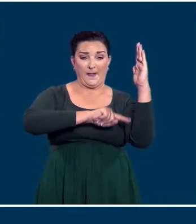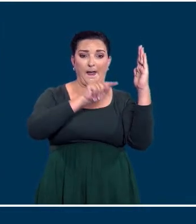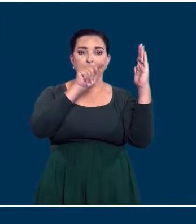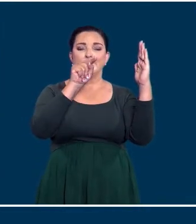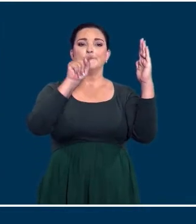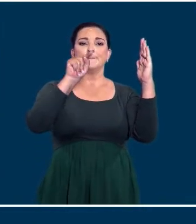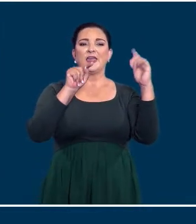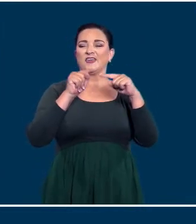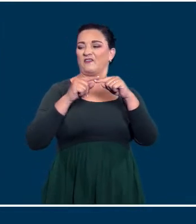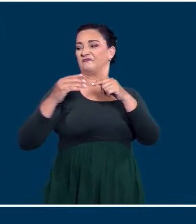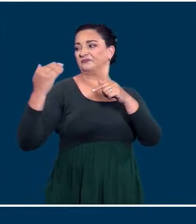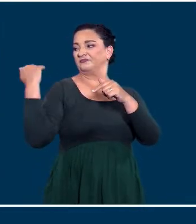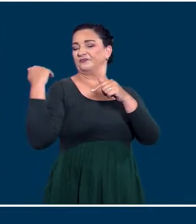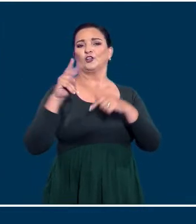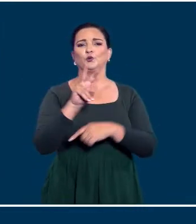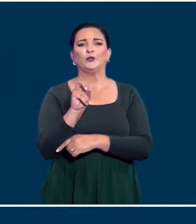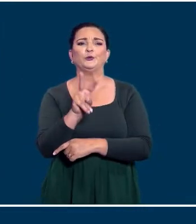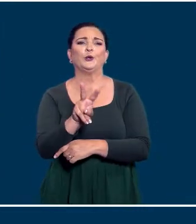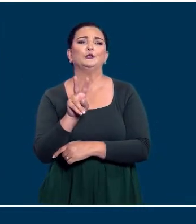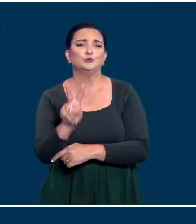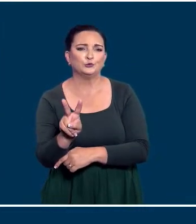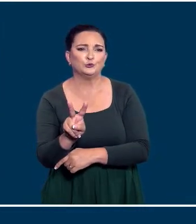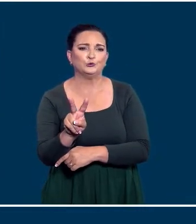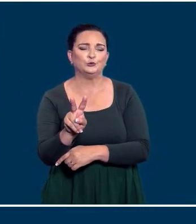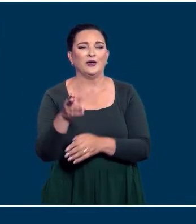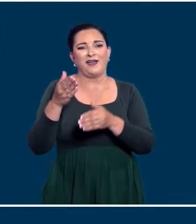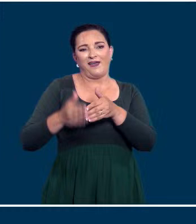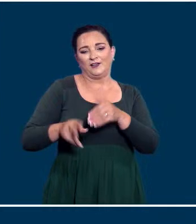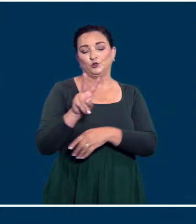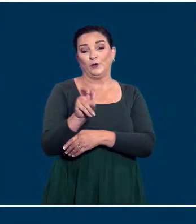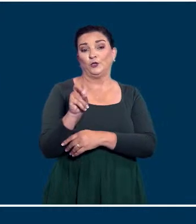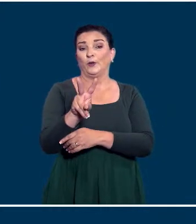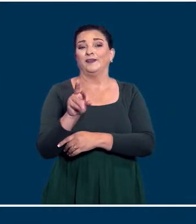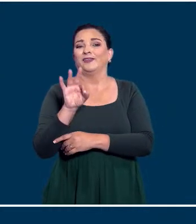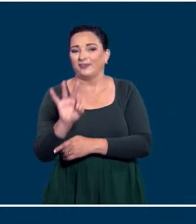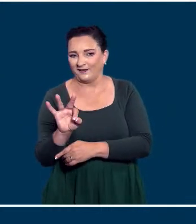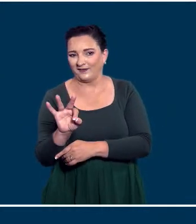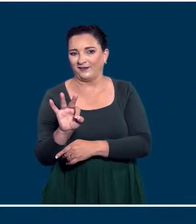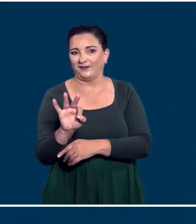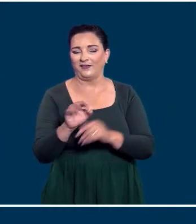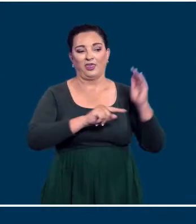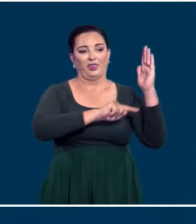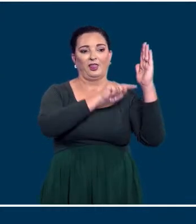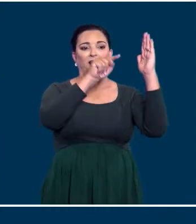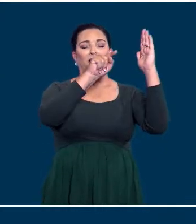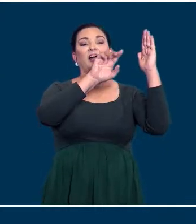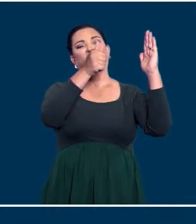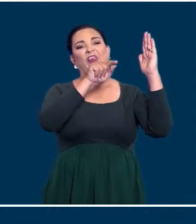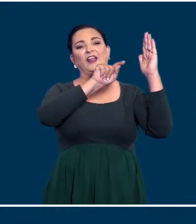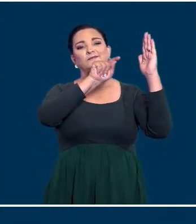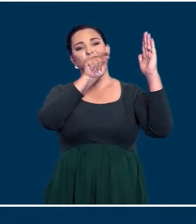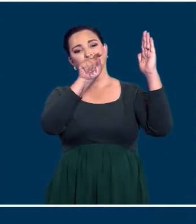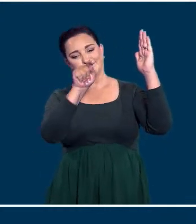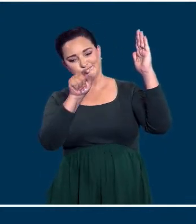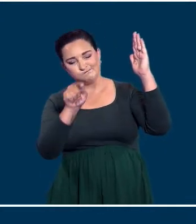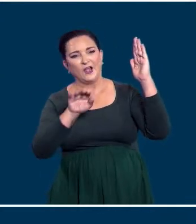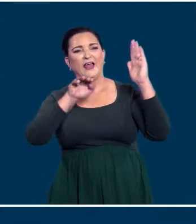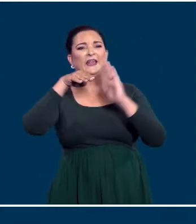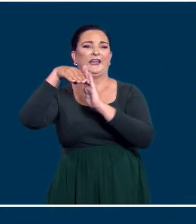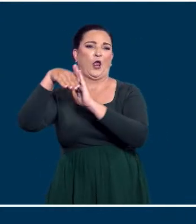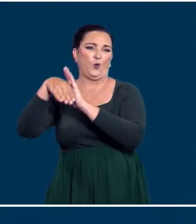2022 and into 2023, and then started to come down. But as forecasters, you tend to look at